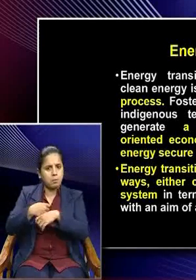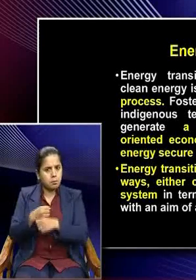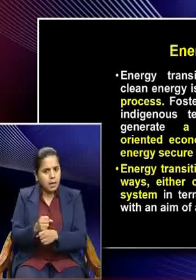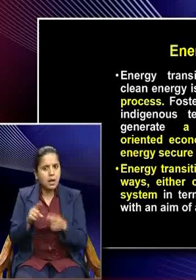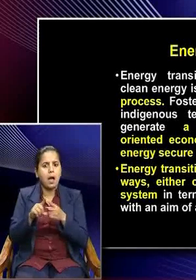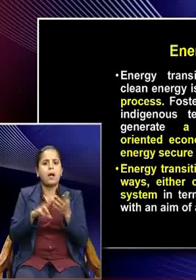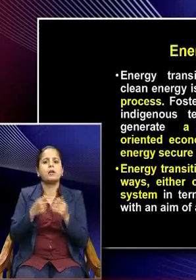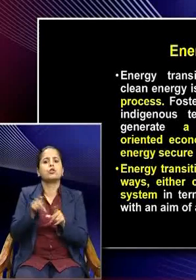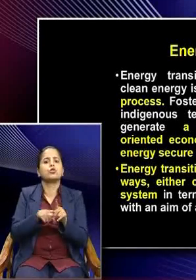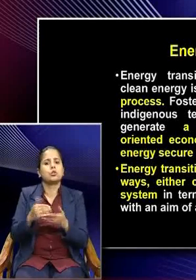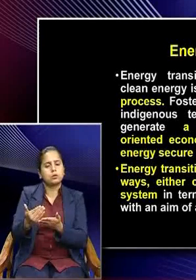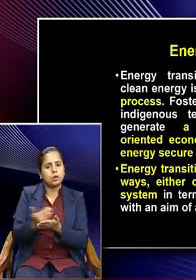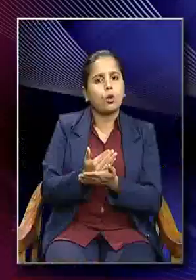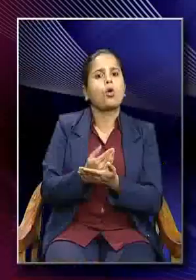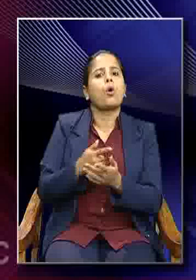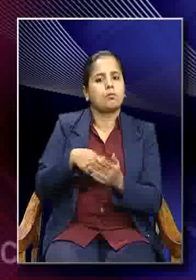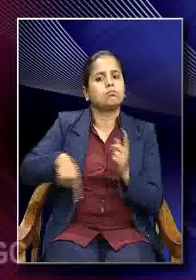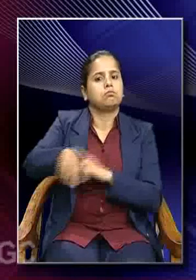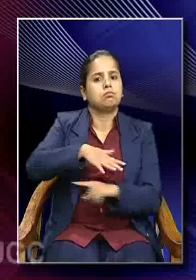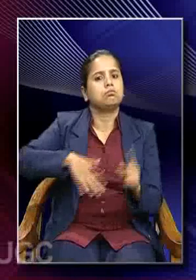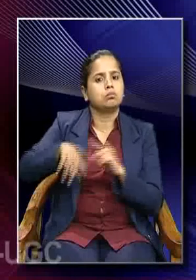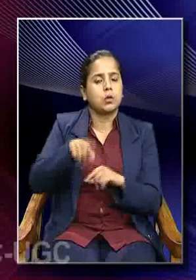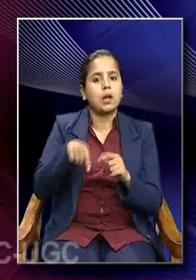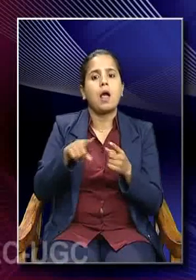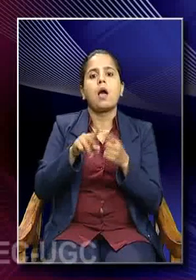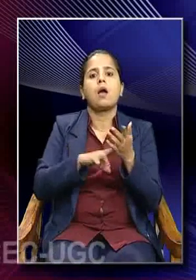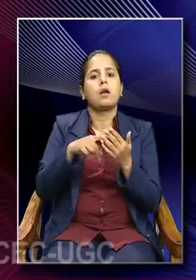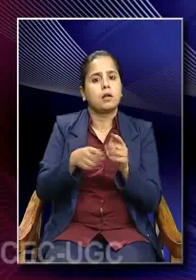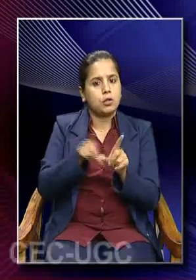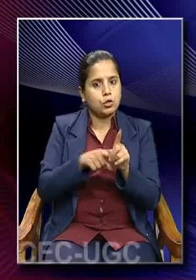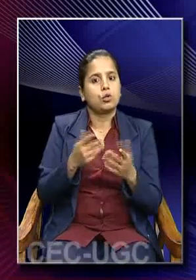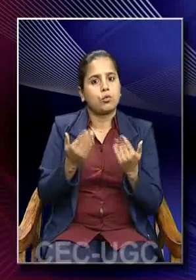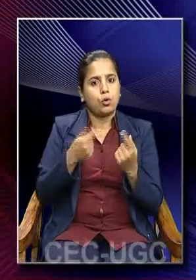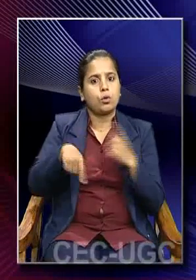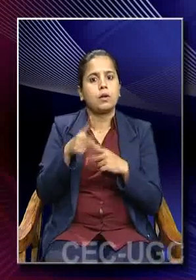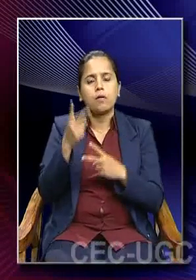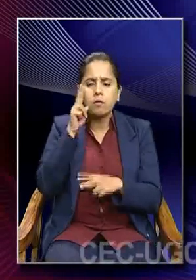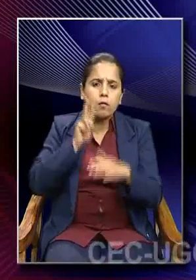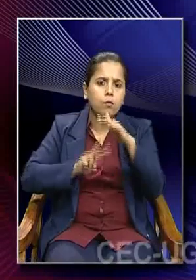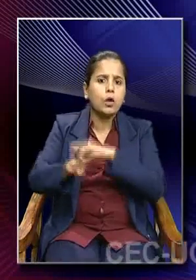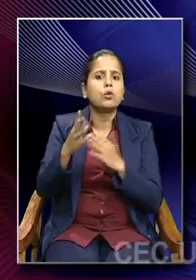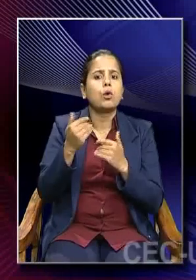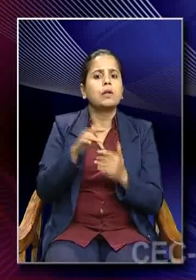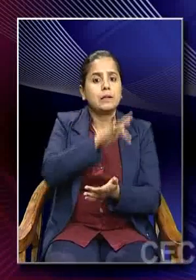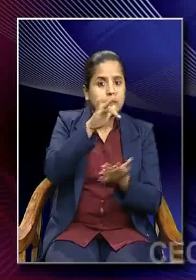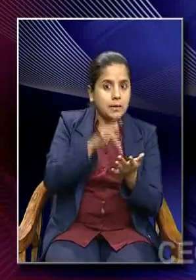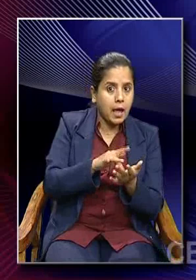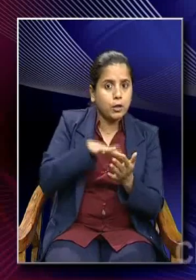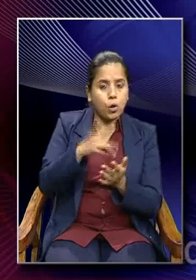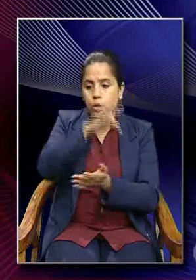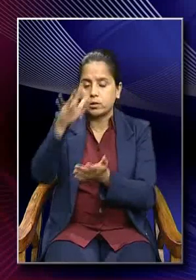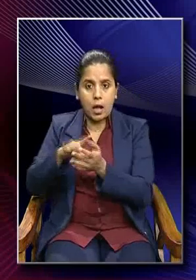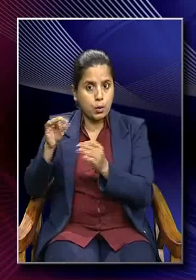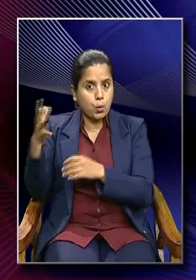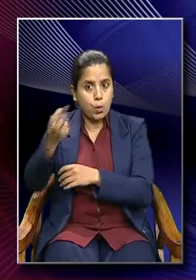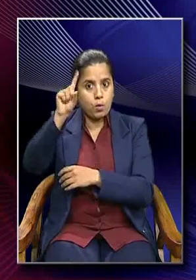secure nation. Energy transition can be visualized in two ways, which is centralized and decentralized. In terms of